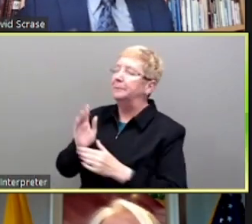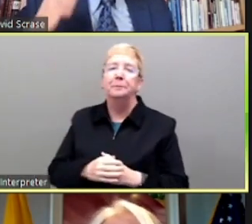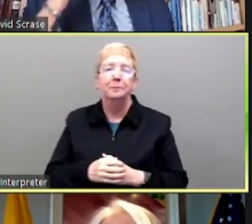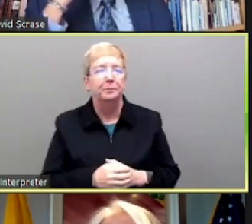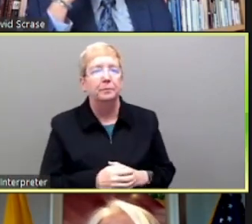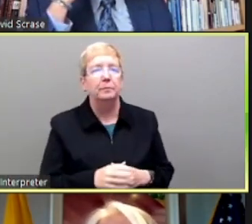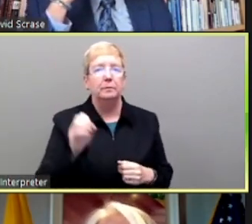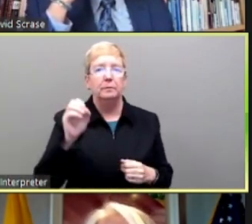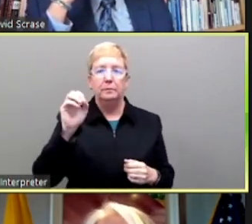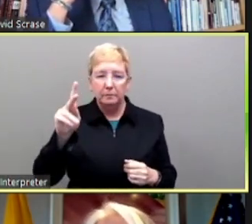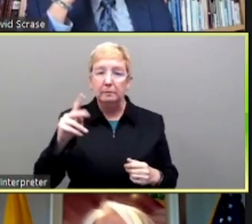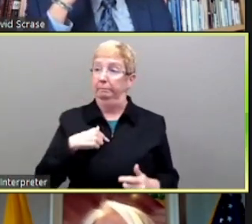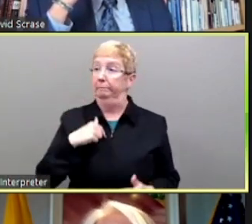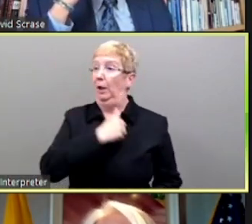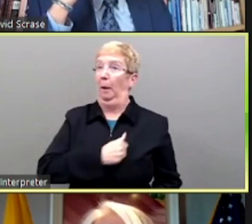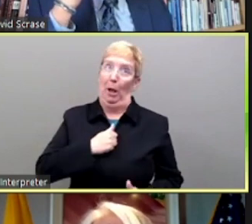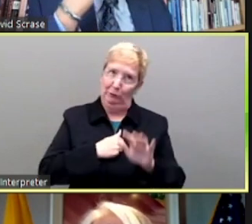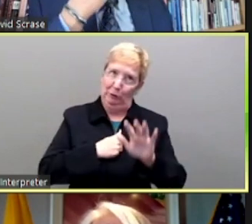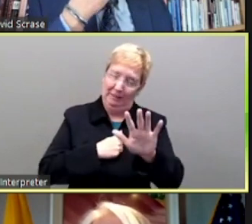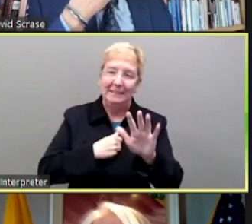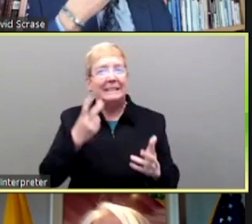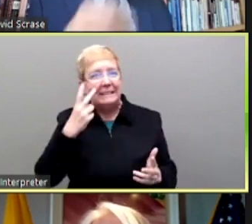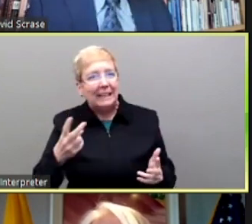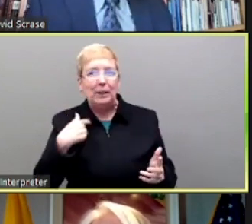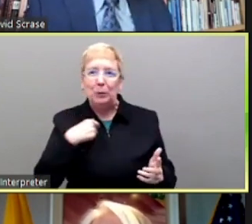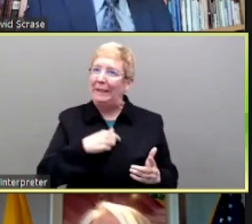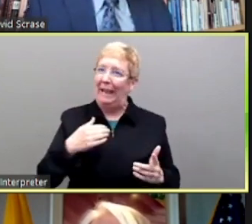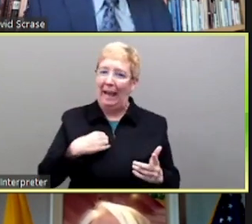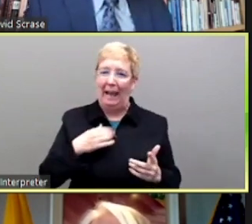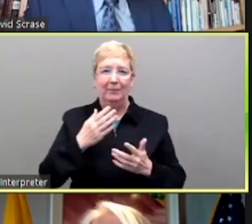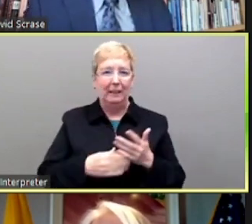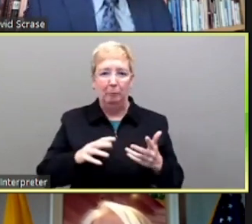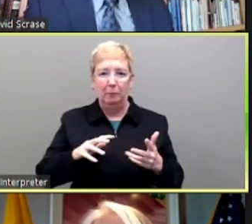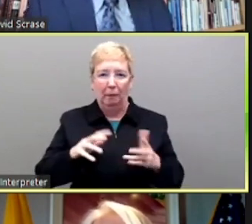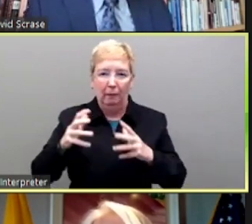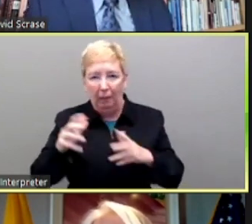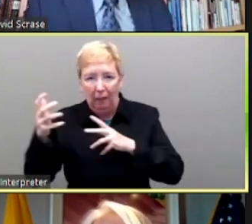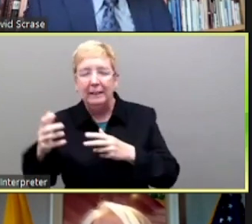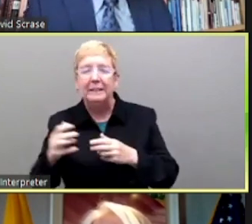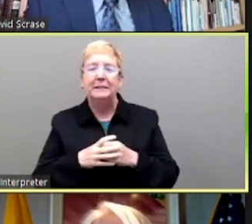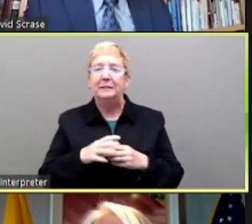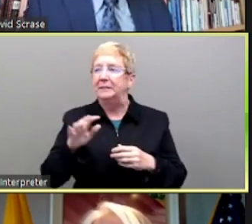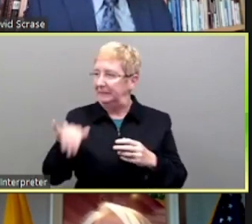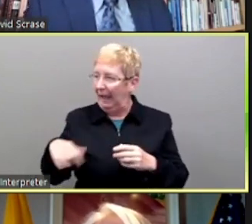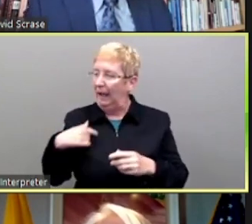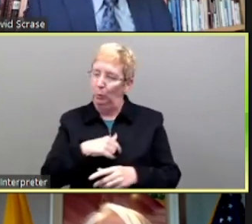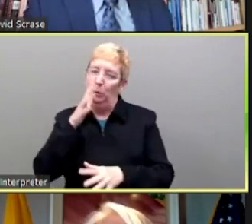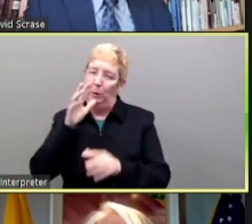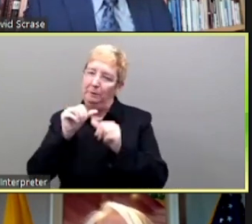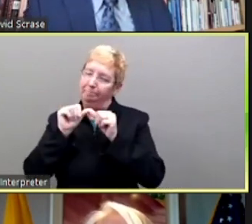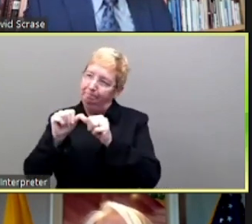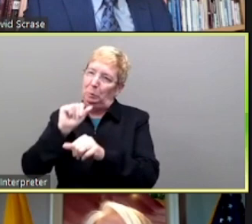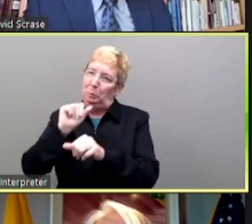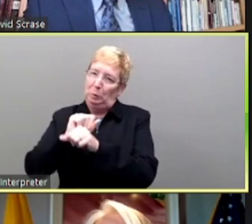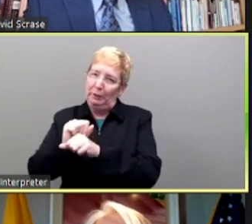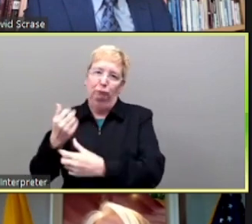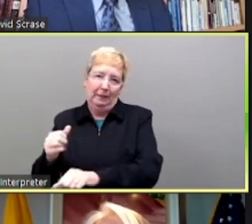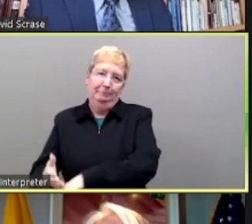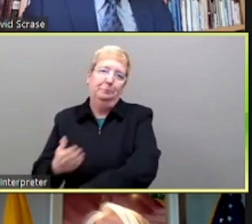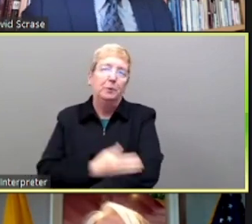So I apologize to everyone. See, we have these glitches, and that's something we're gonna have to keep working on. So the